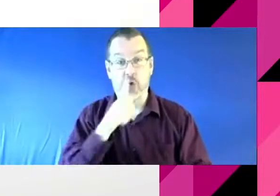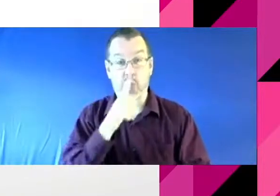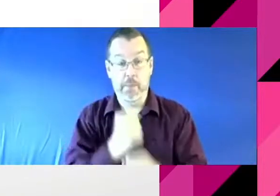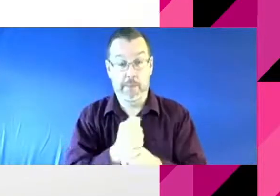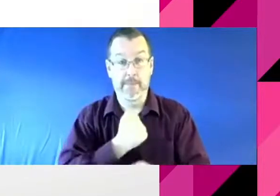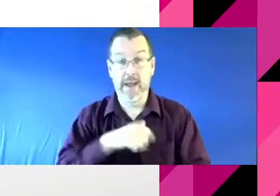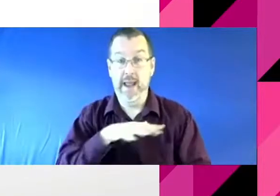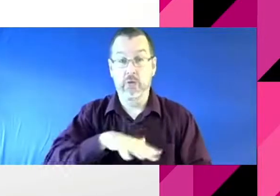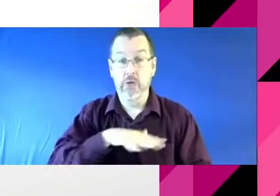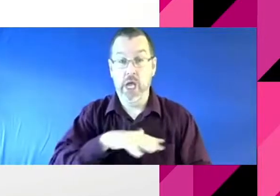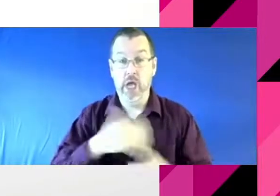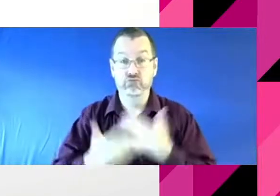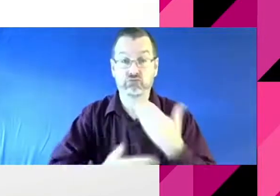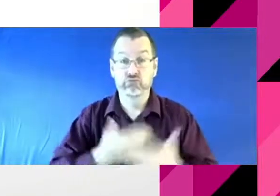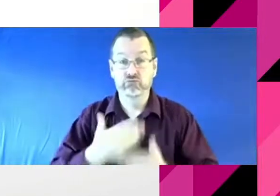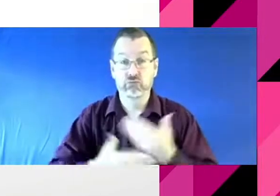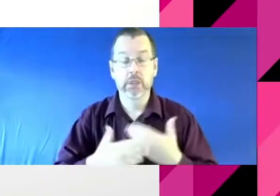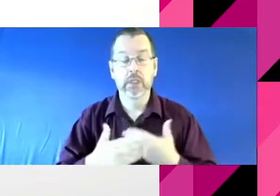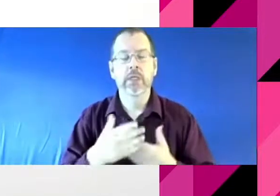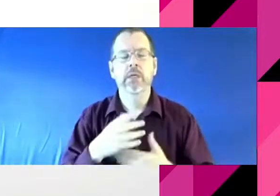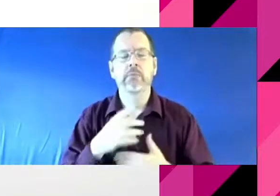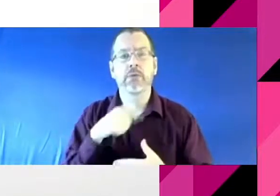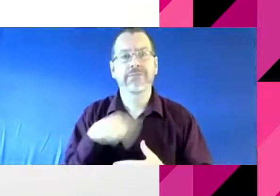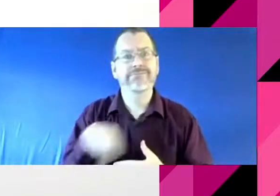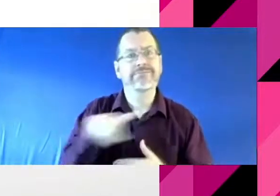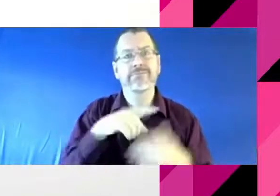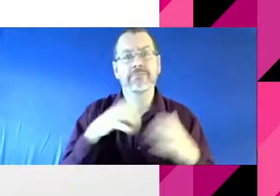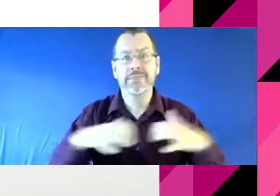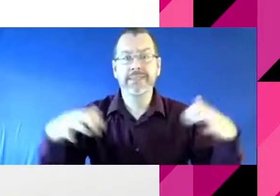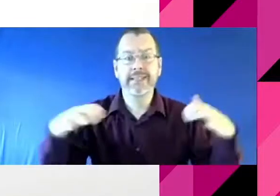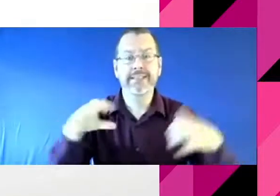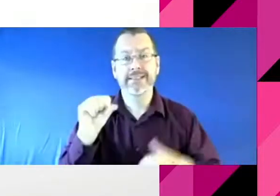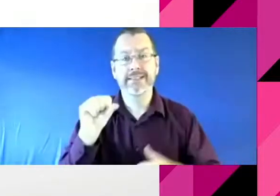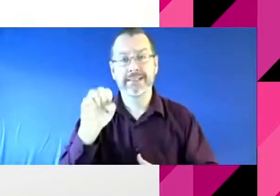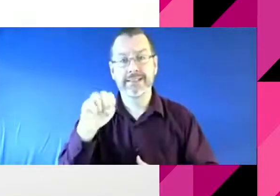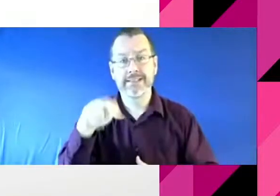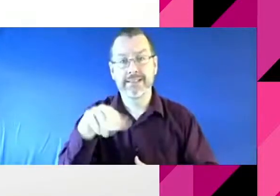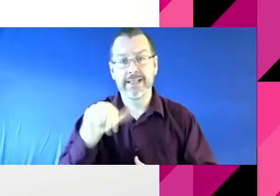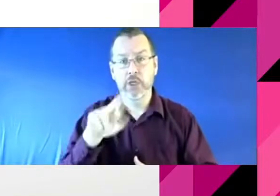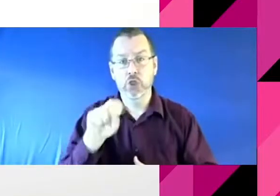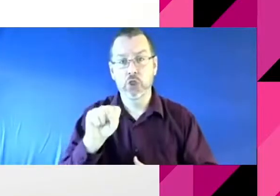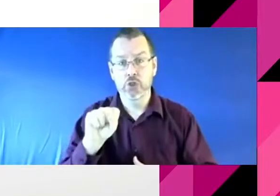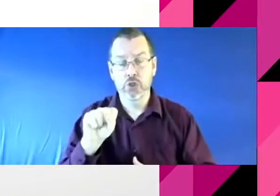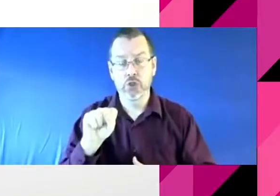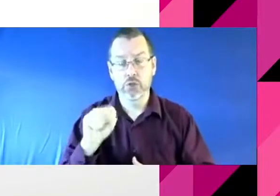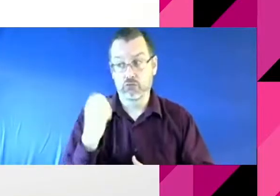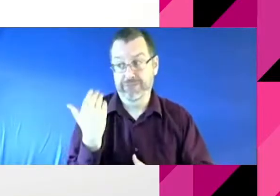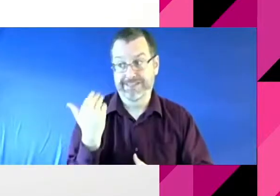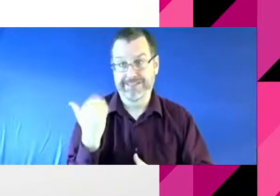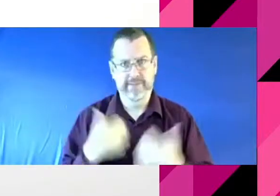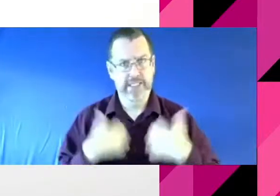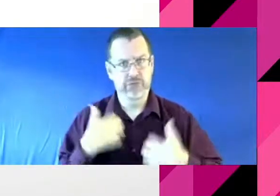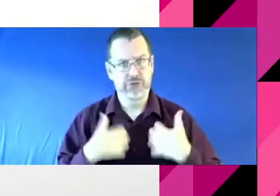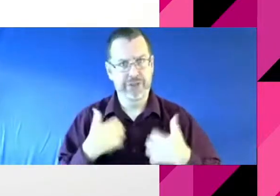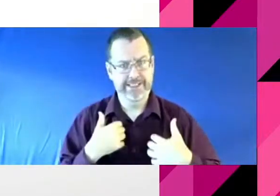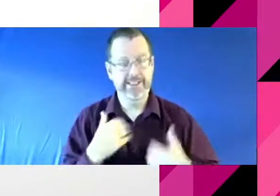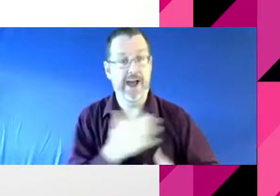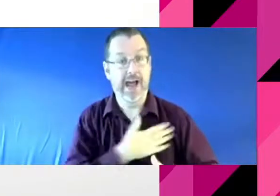Interestingly, senators were particularly interested in the topic that we're talking about today, which